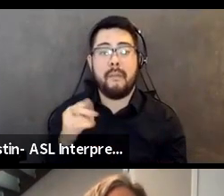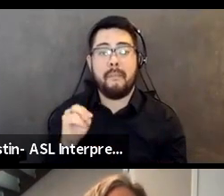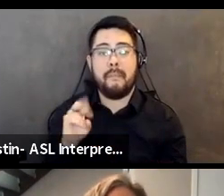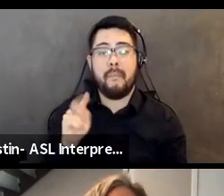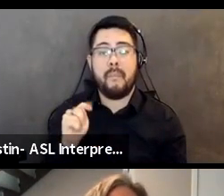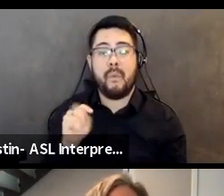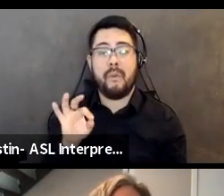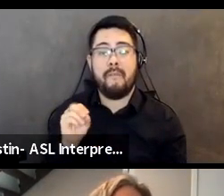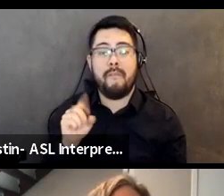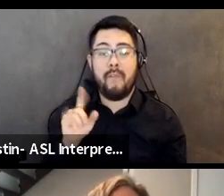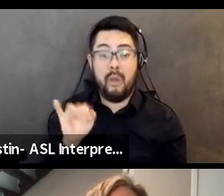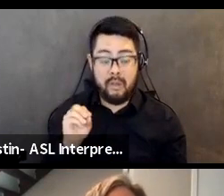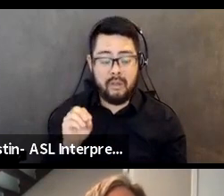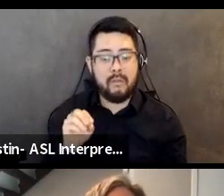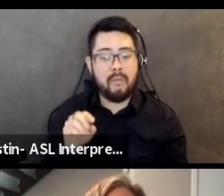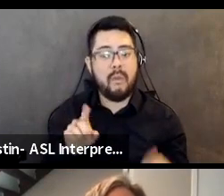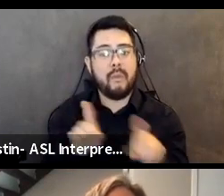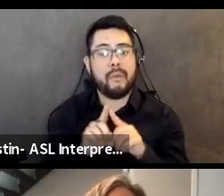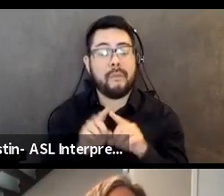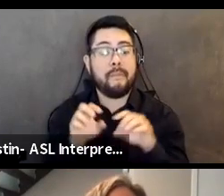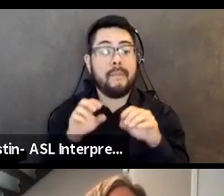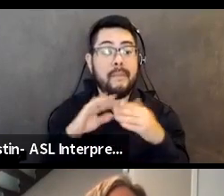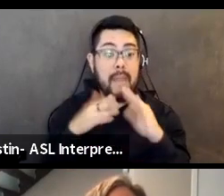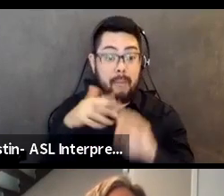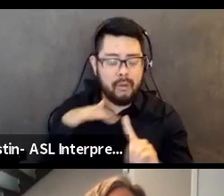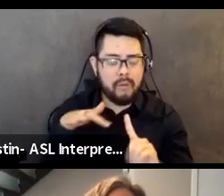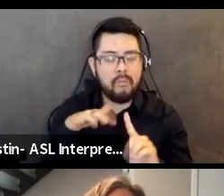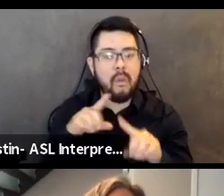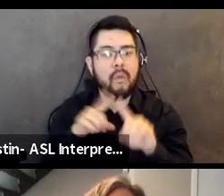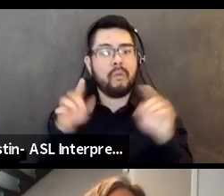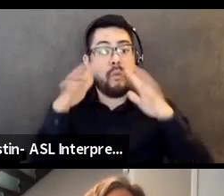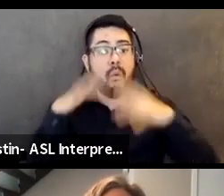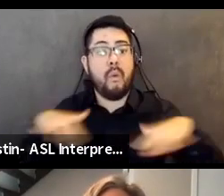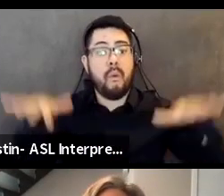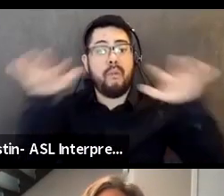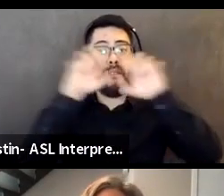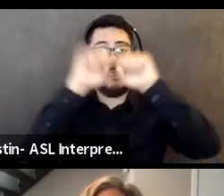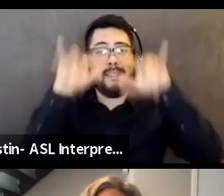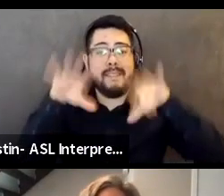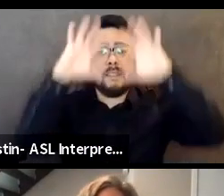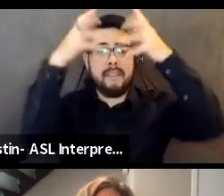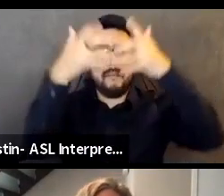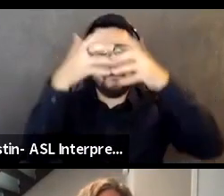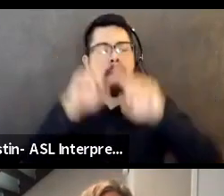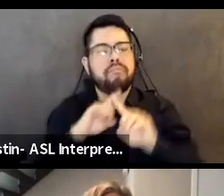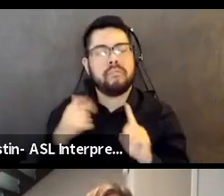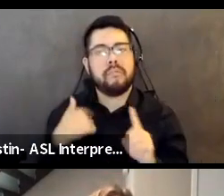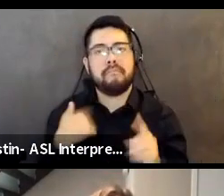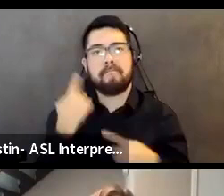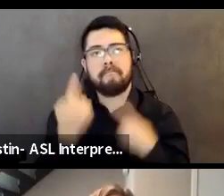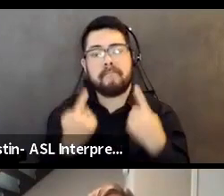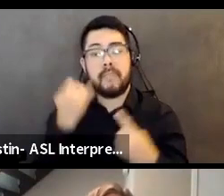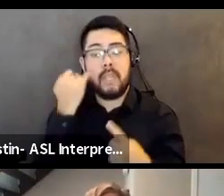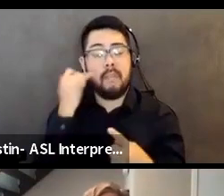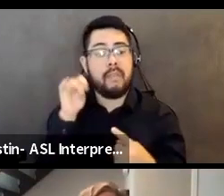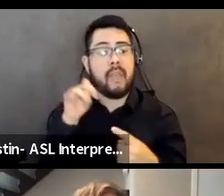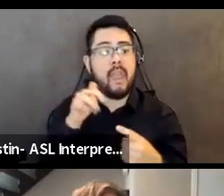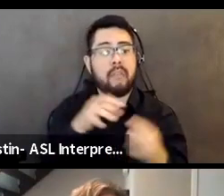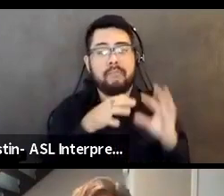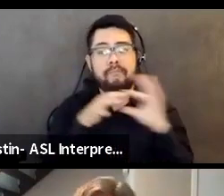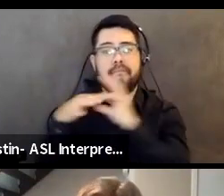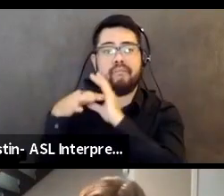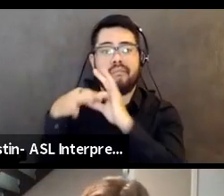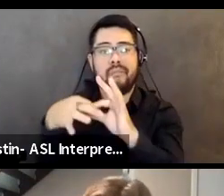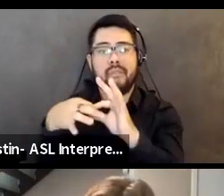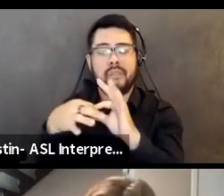a neighborhood and even system-wide lens i guess i'm wondering if that lens is also relevant to